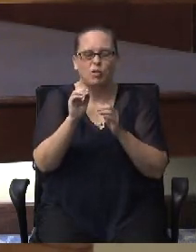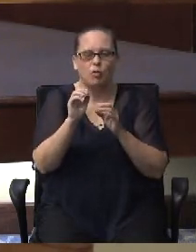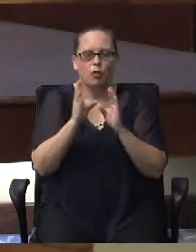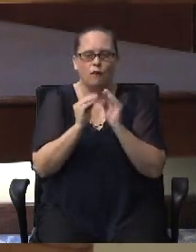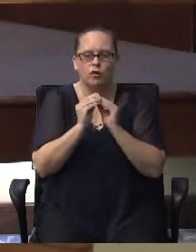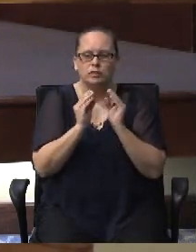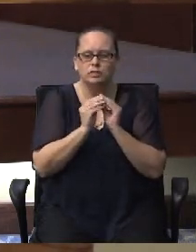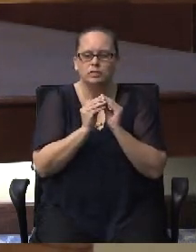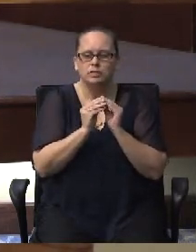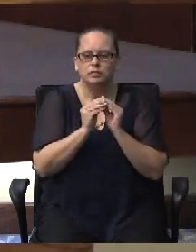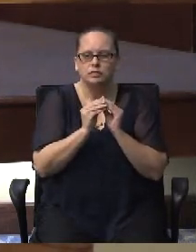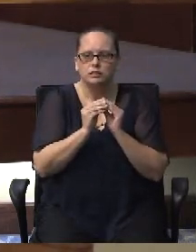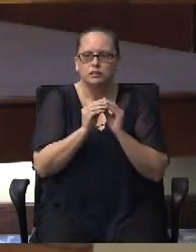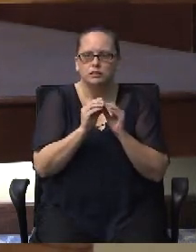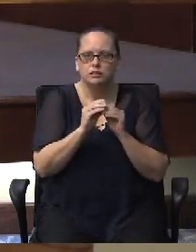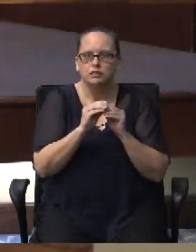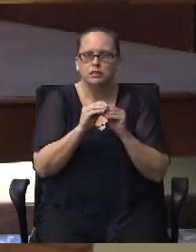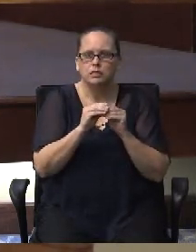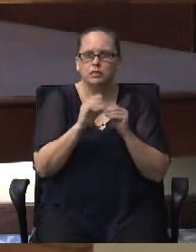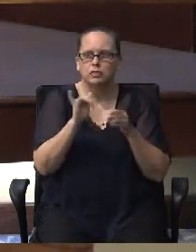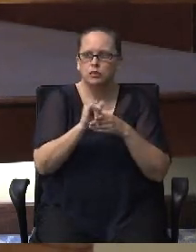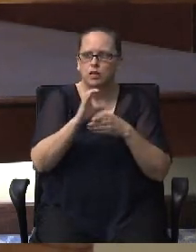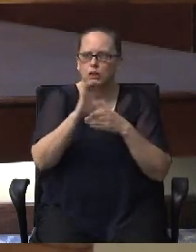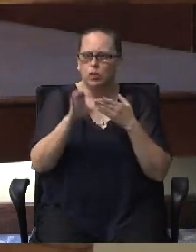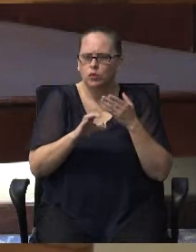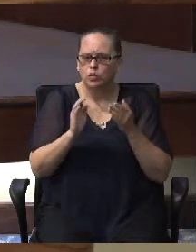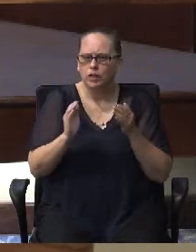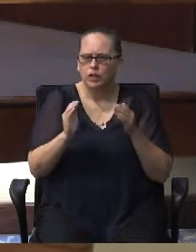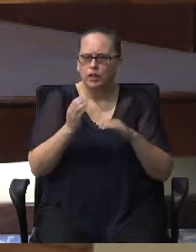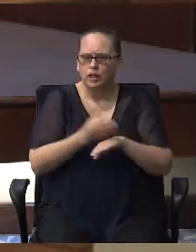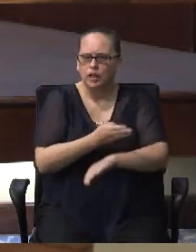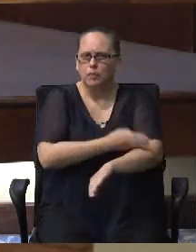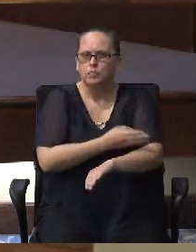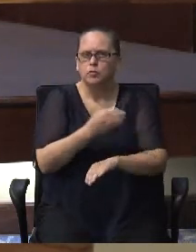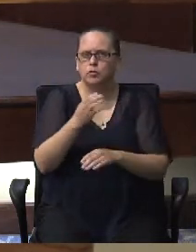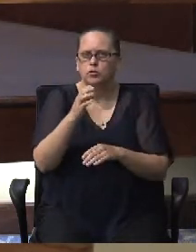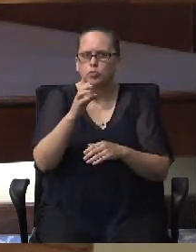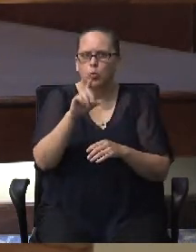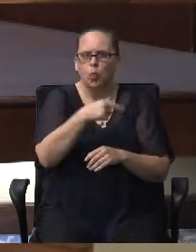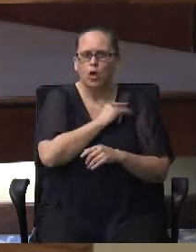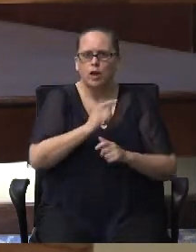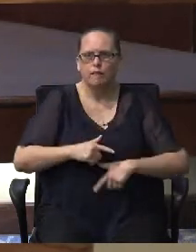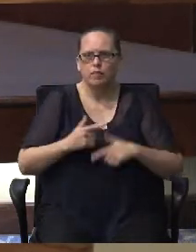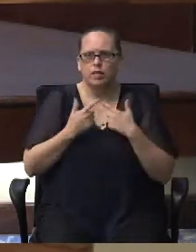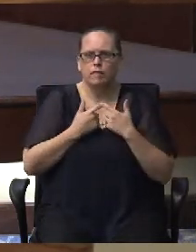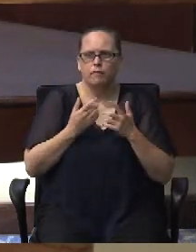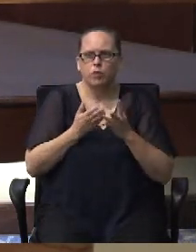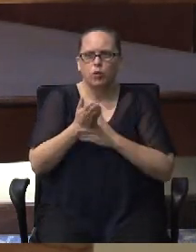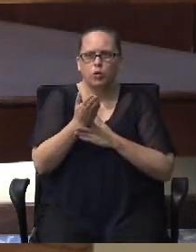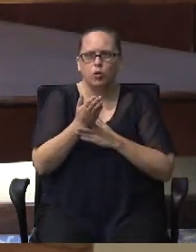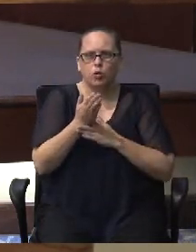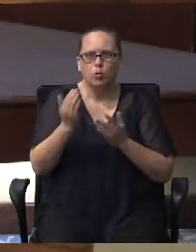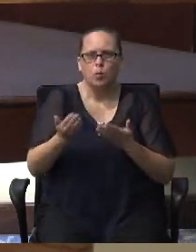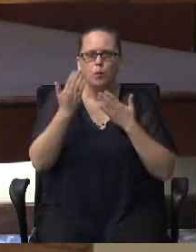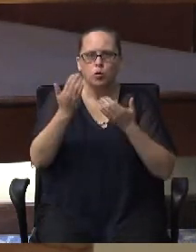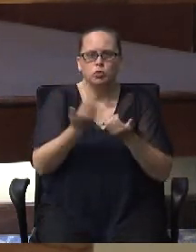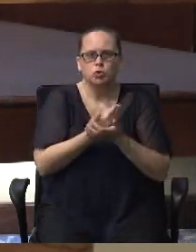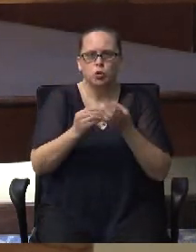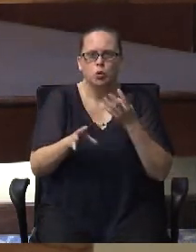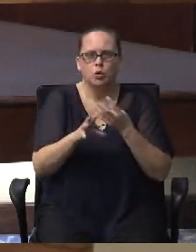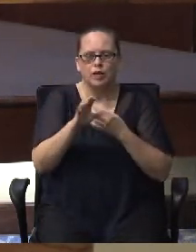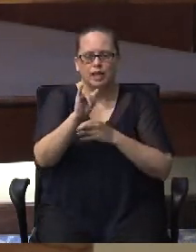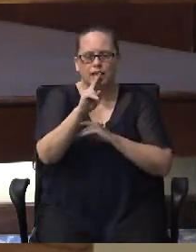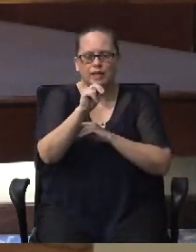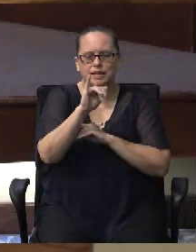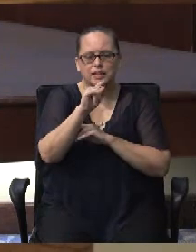high-performing government that promotes a culture of equity and inclusion, enhances the quality of life of our residents. Through the proposed new initiatives